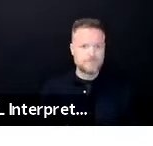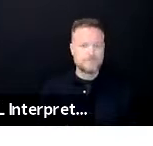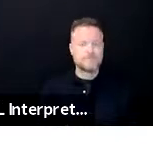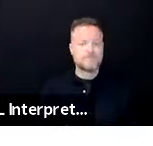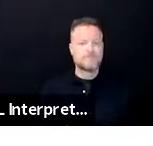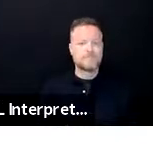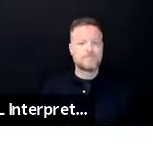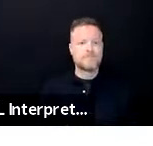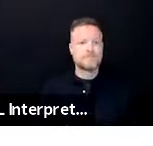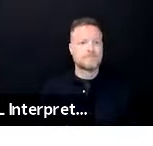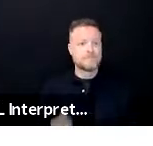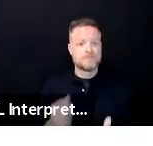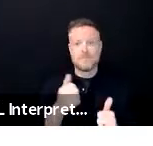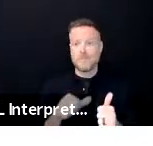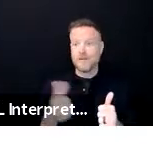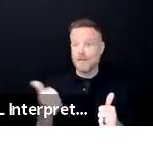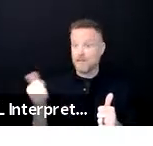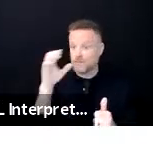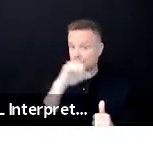Do we have anybody else?